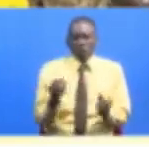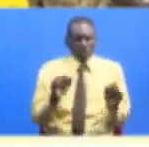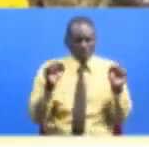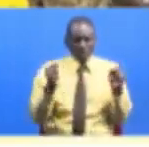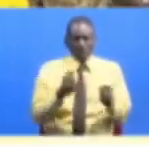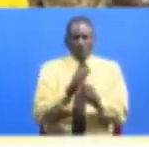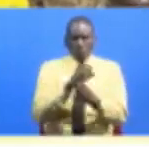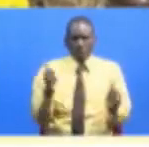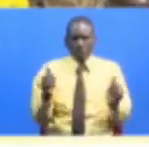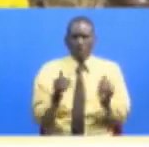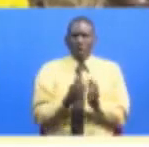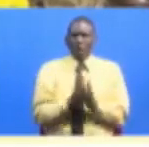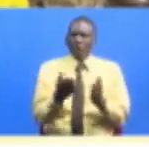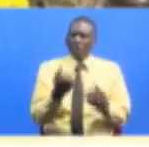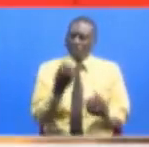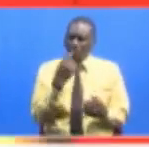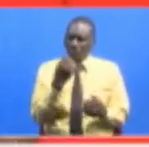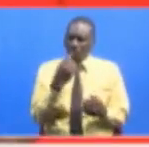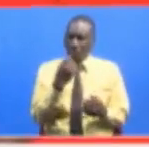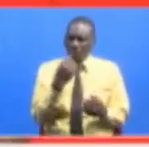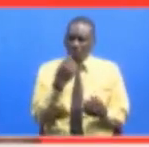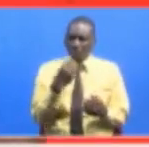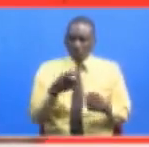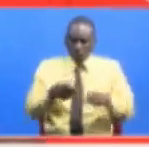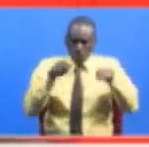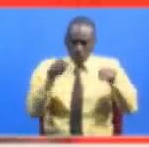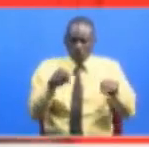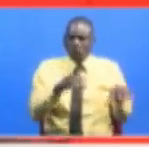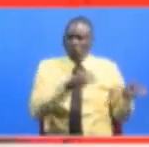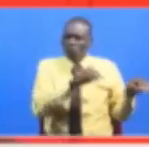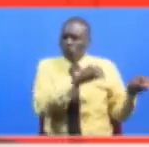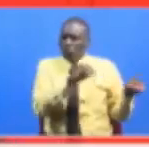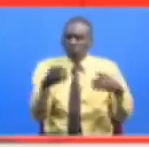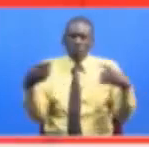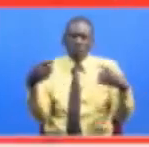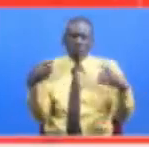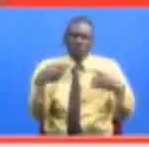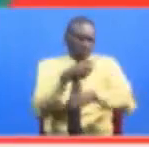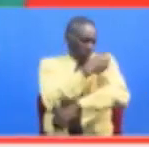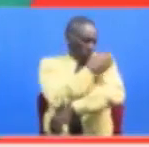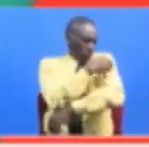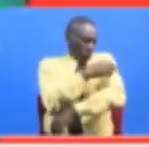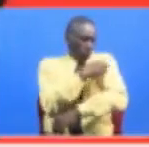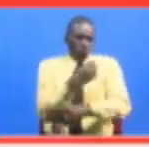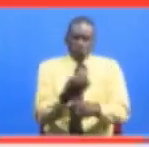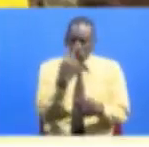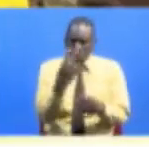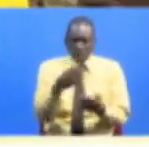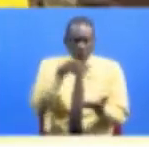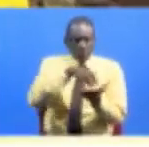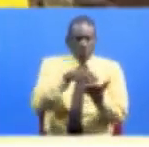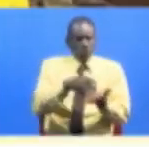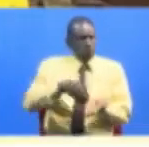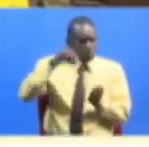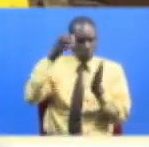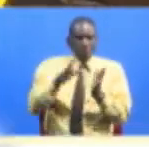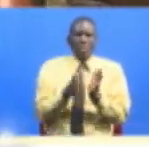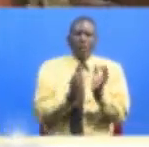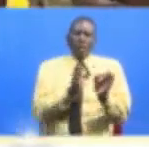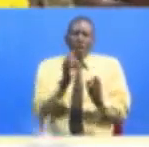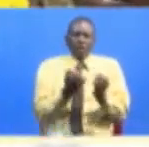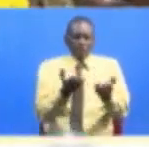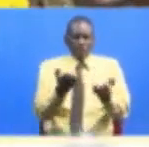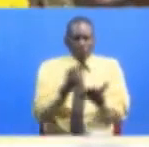safe and they are being treated. From here, we'll go to the various hospitals. We see their condition, and if any